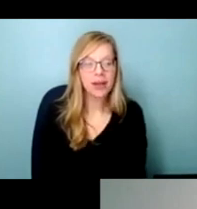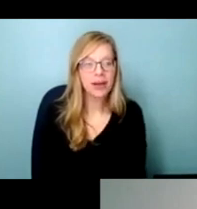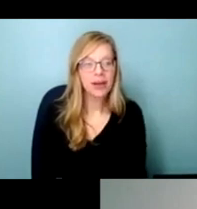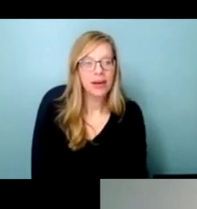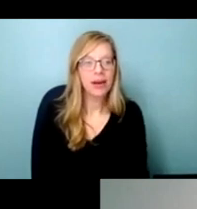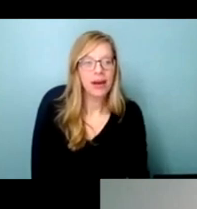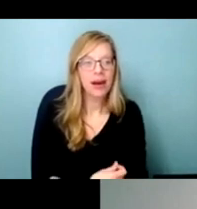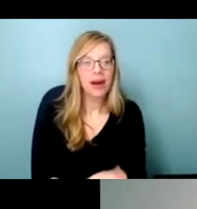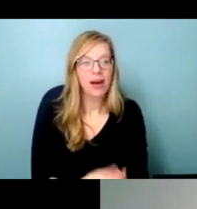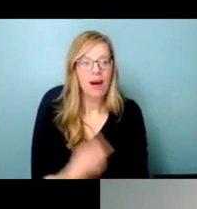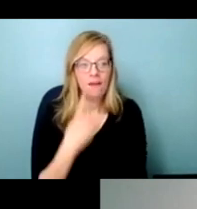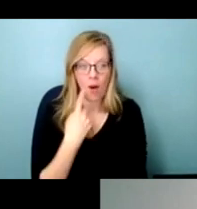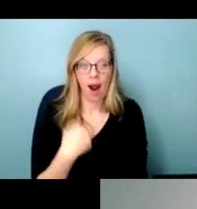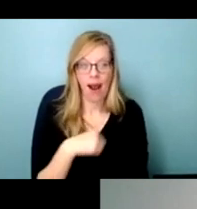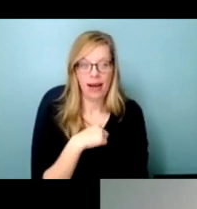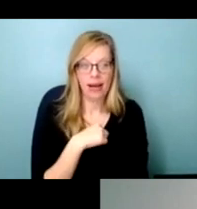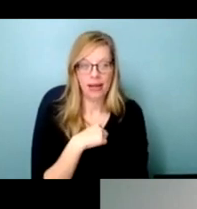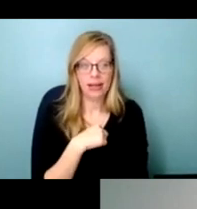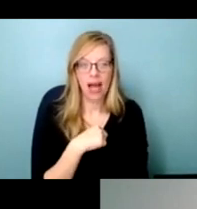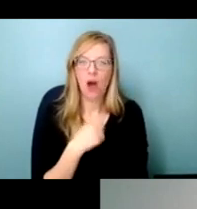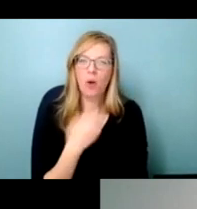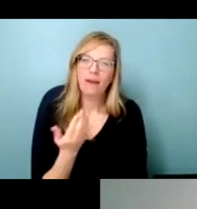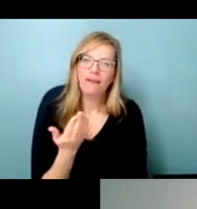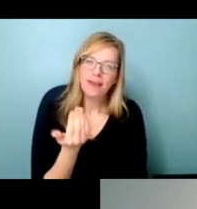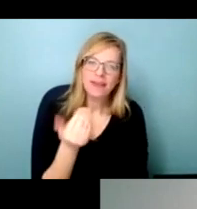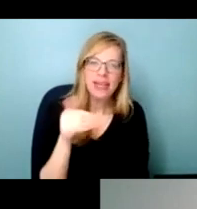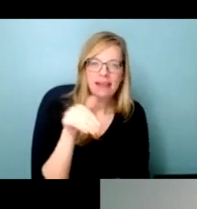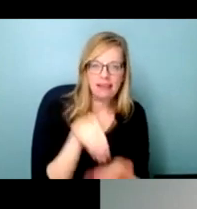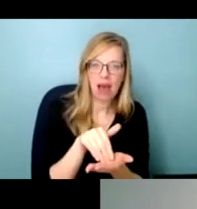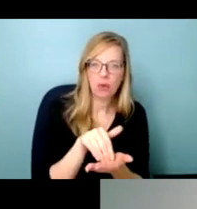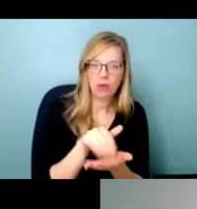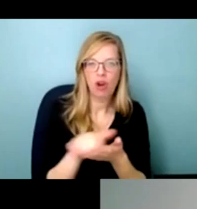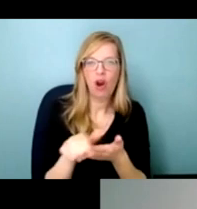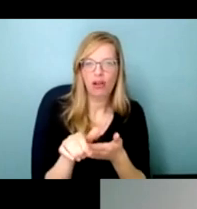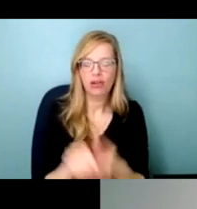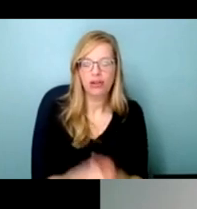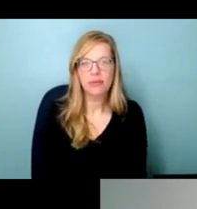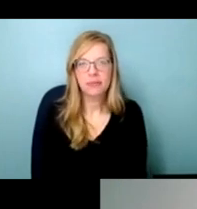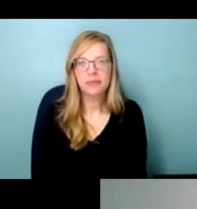yeah, for us it brought in like $15,000. Nice.